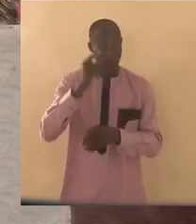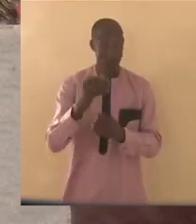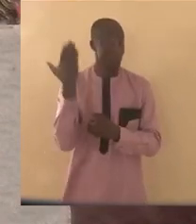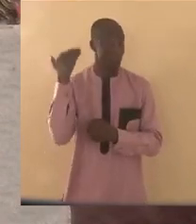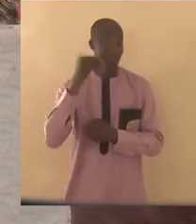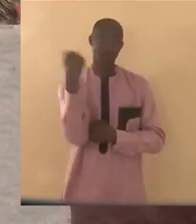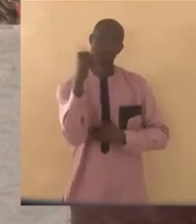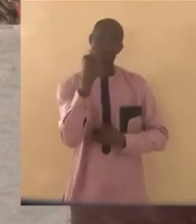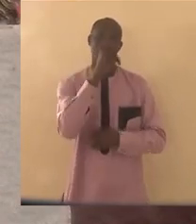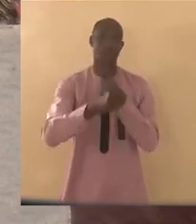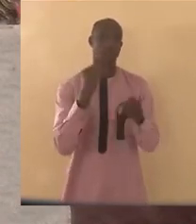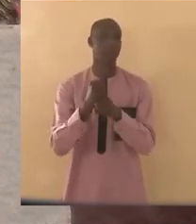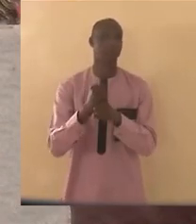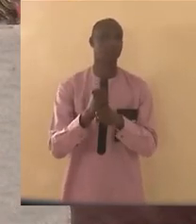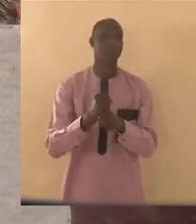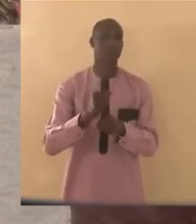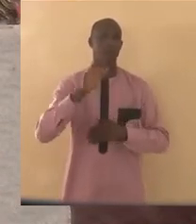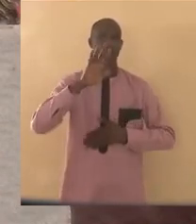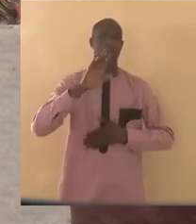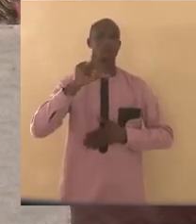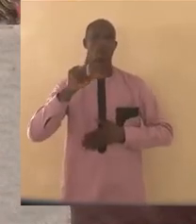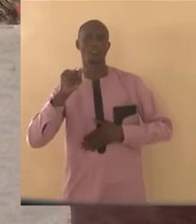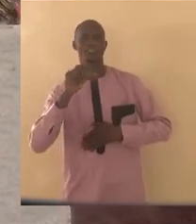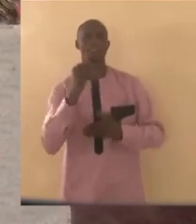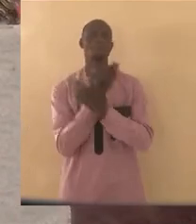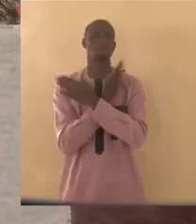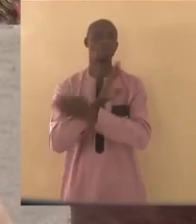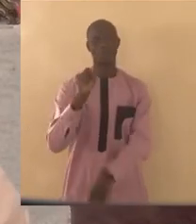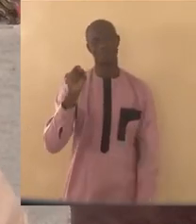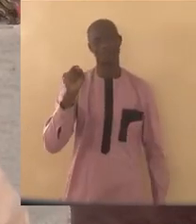years. That's 520 Sundays.